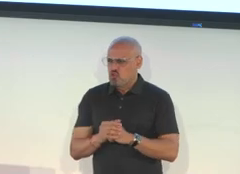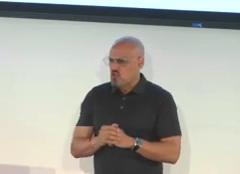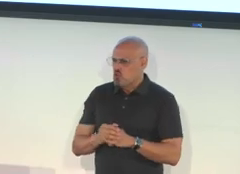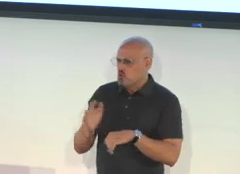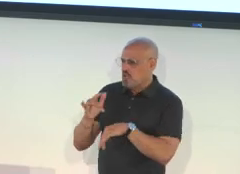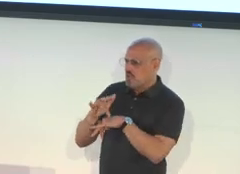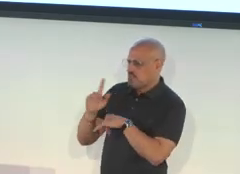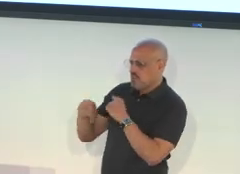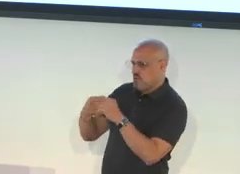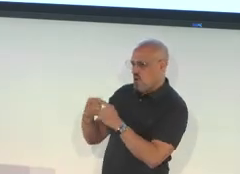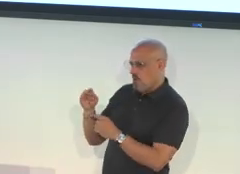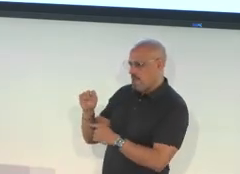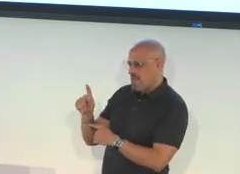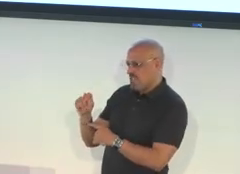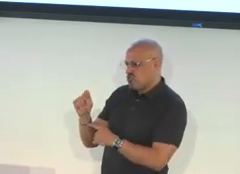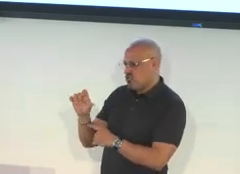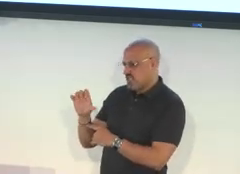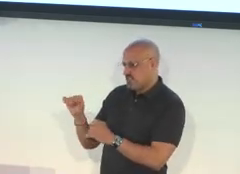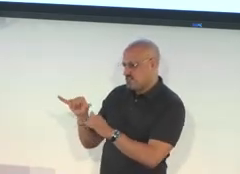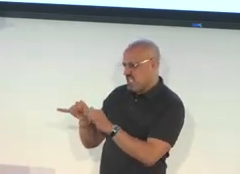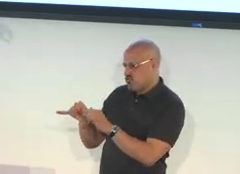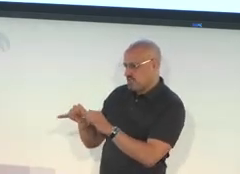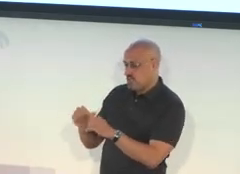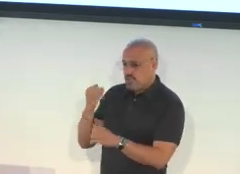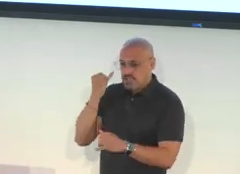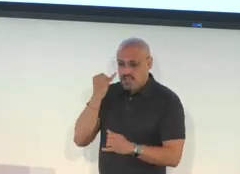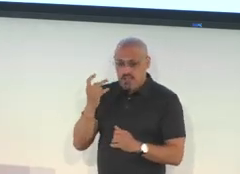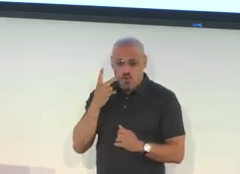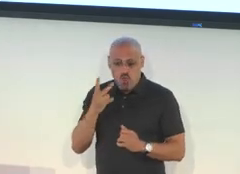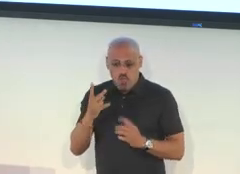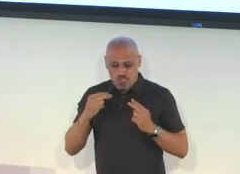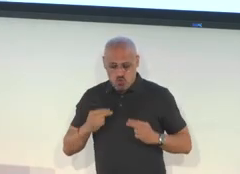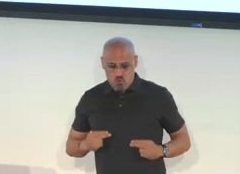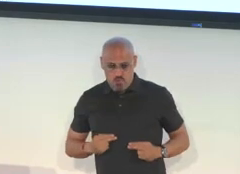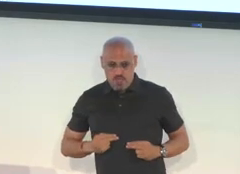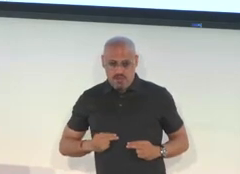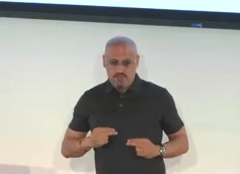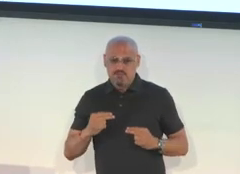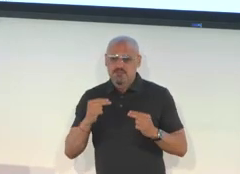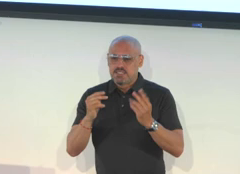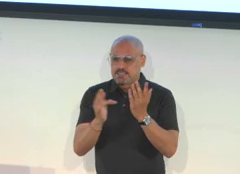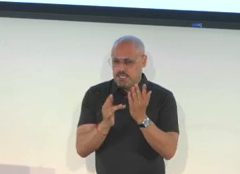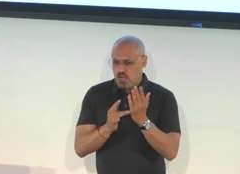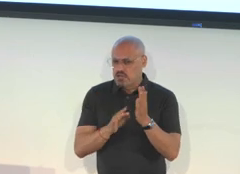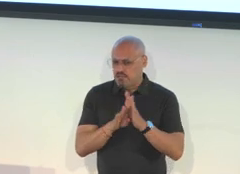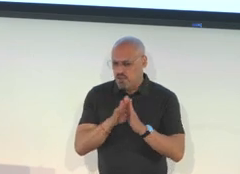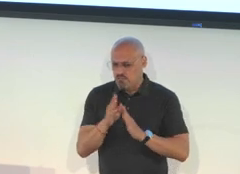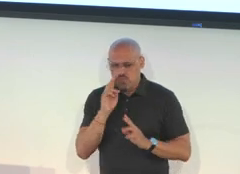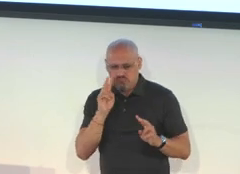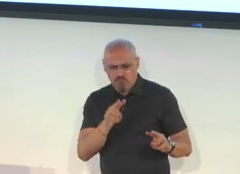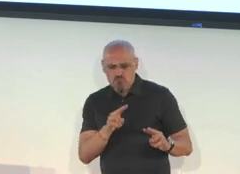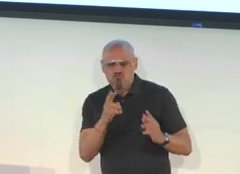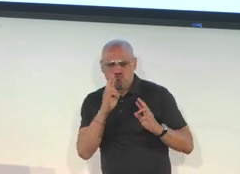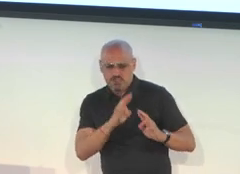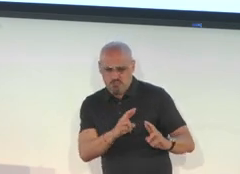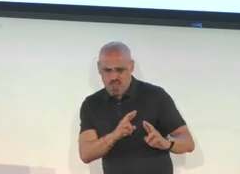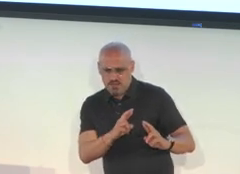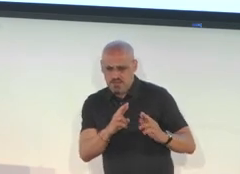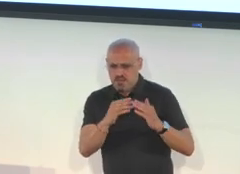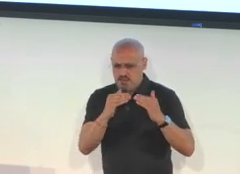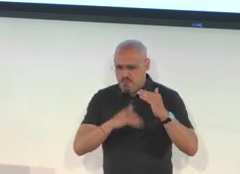over the metrics. Whereas if we're looking at a humane technology paradigm, we respect human vulnerabilities. We minimize